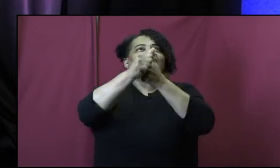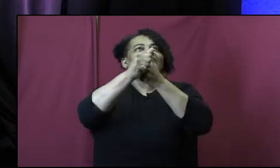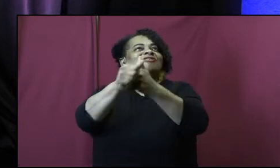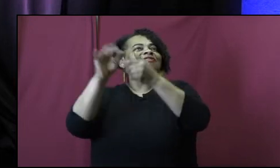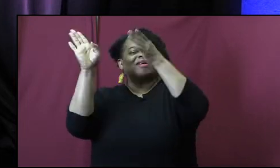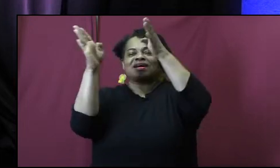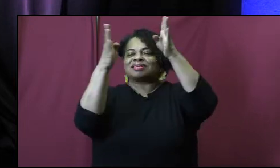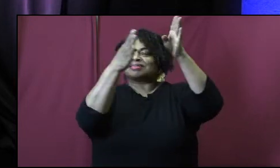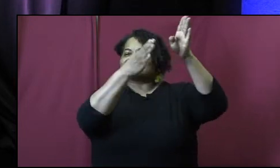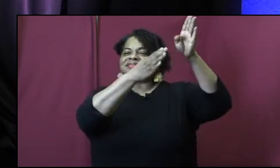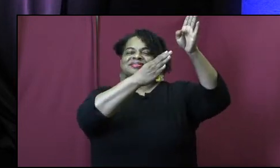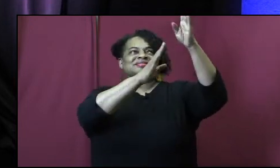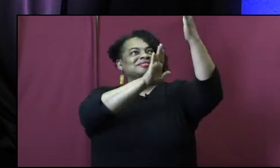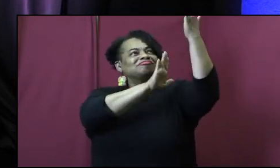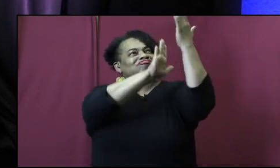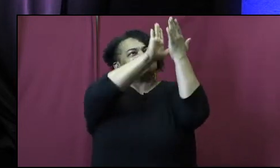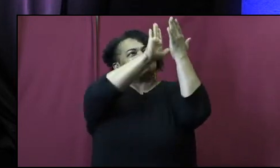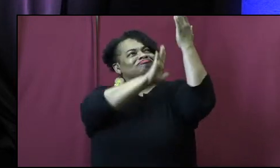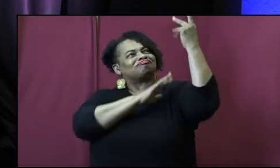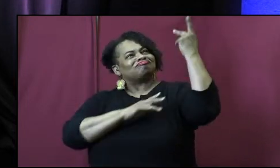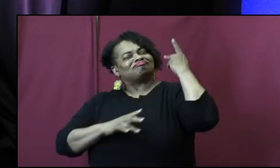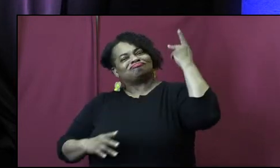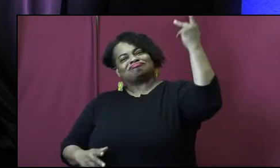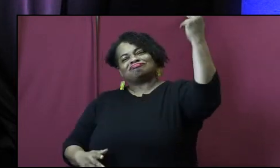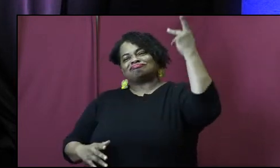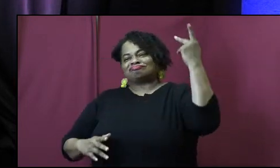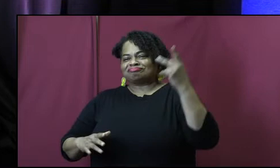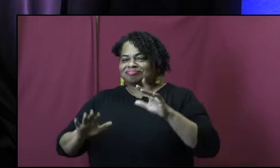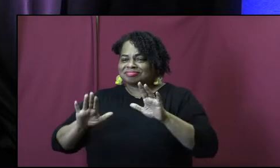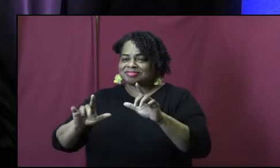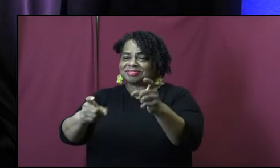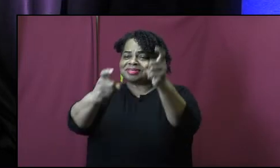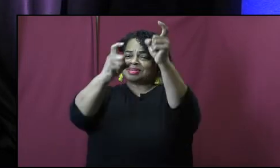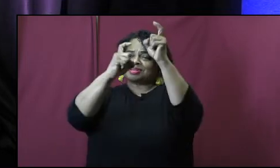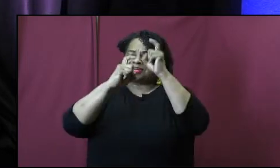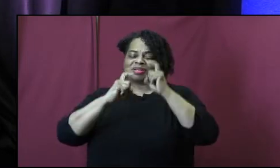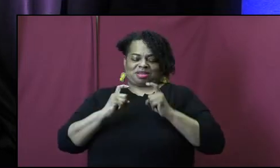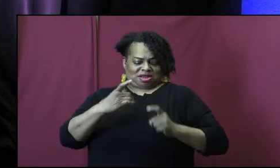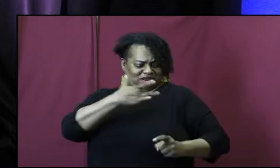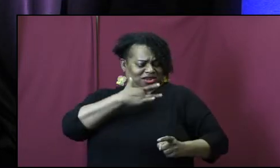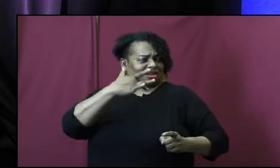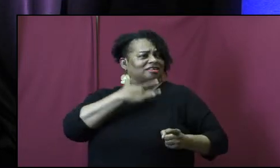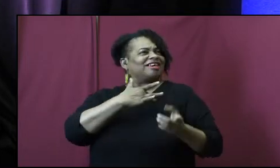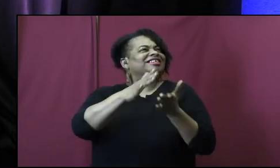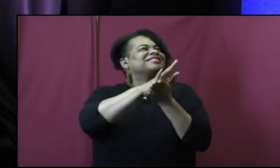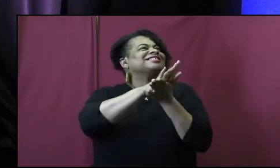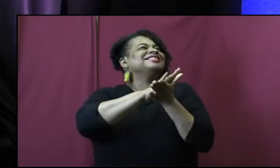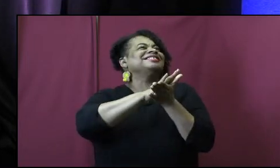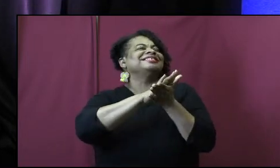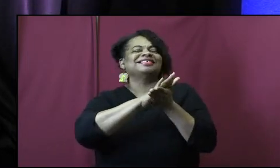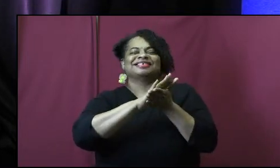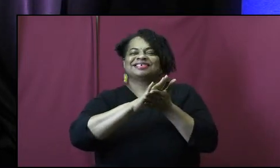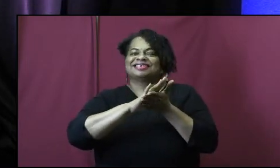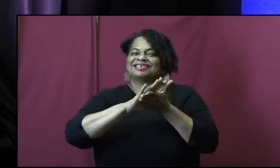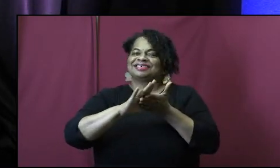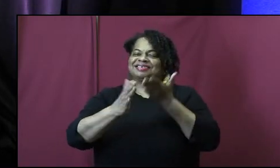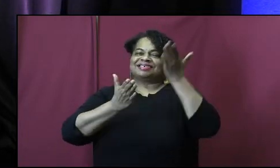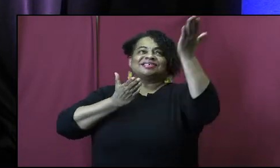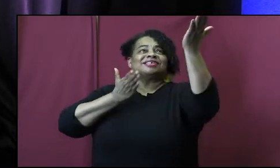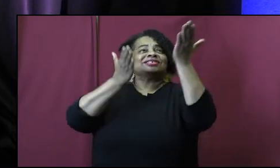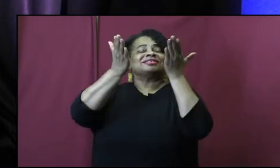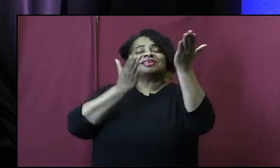clean heart and I will serve nobody but you.